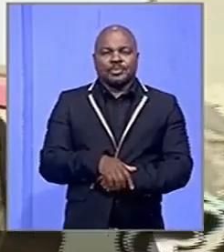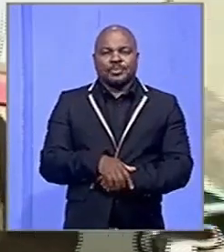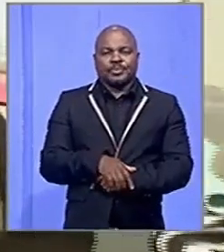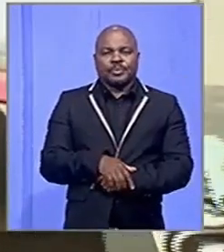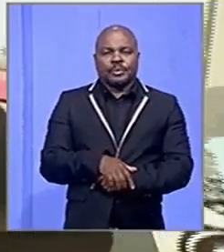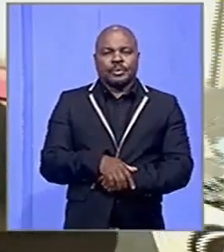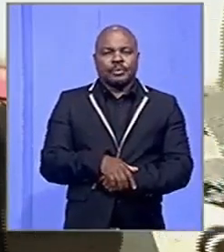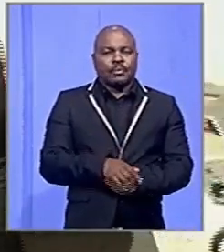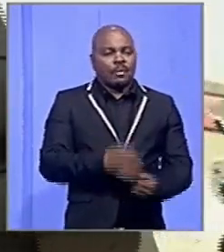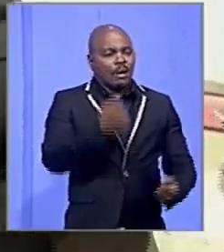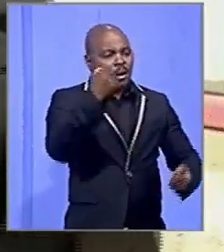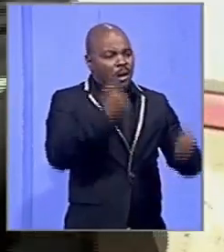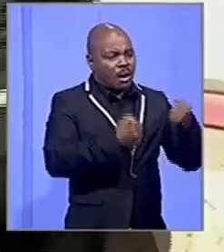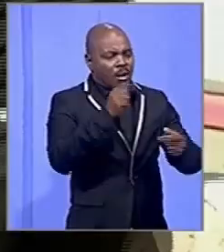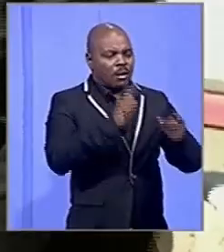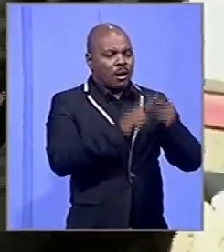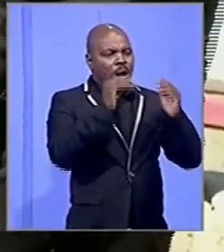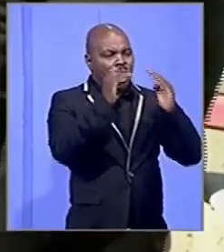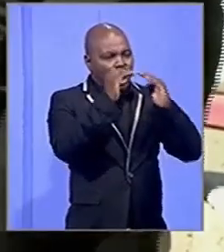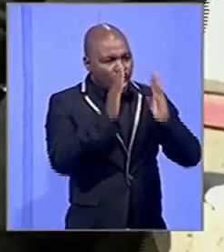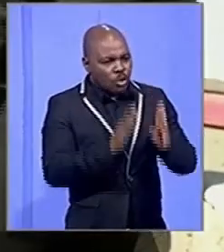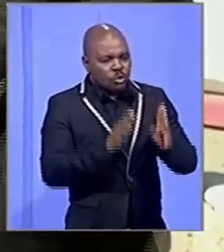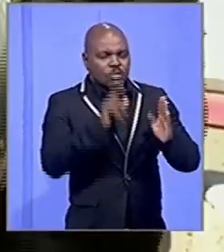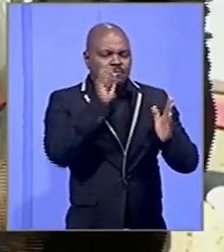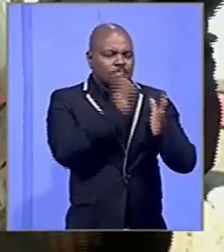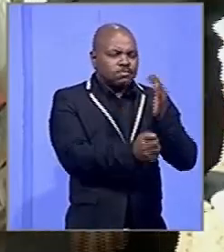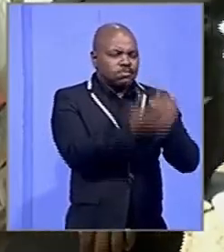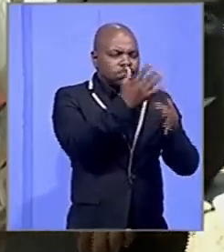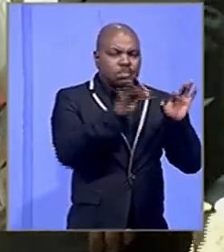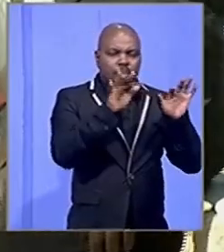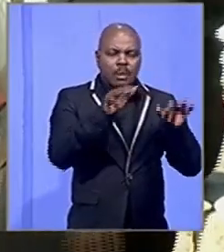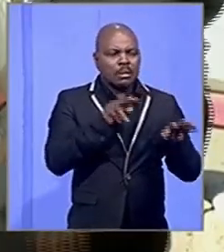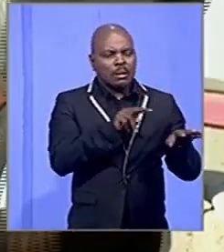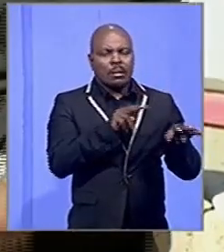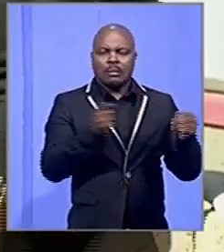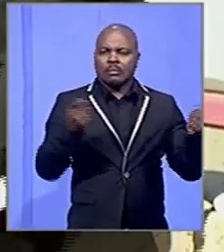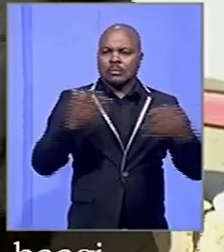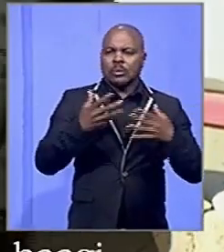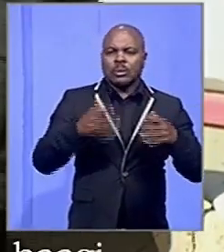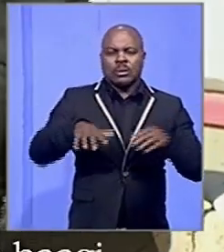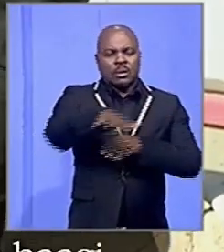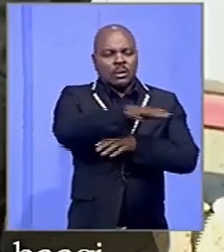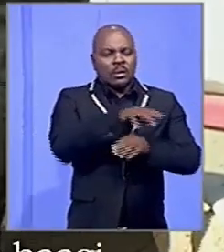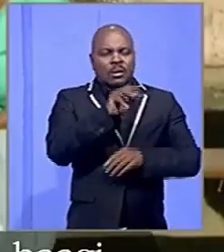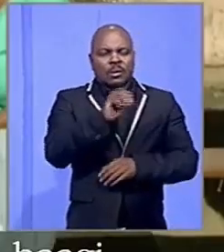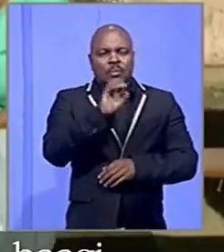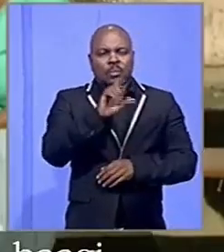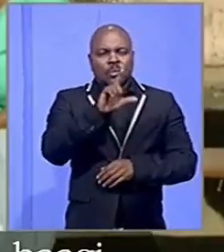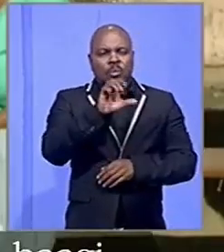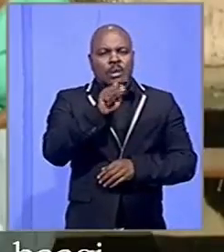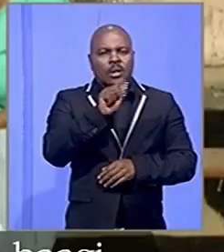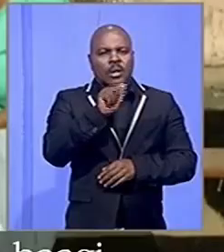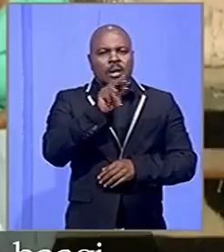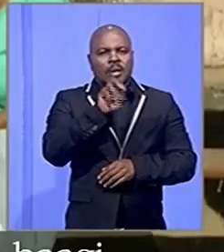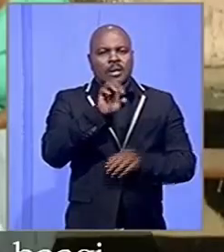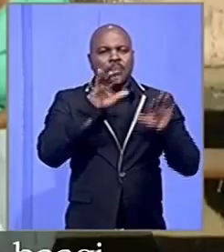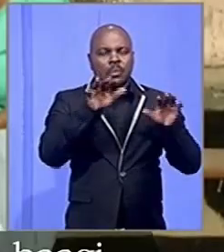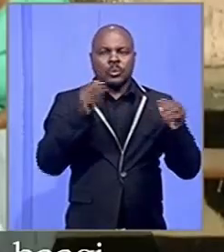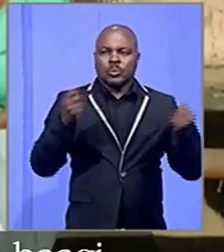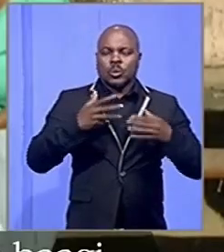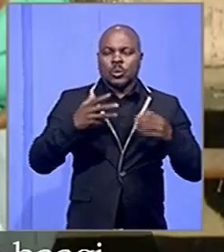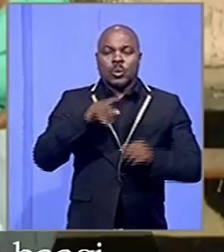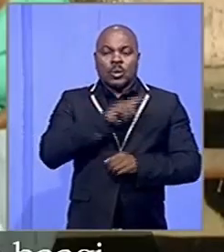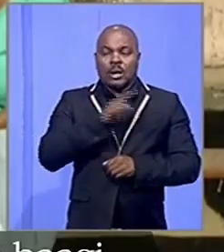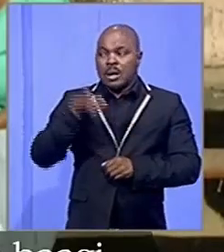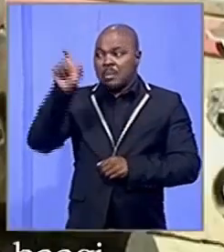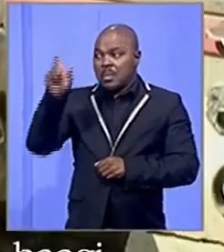O fišwa ga difatanaga le dintlo go sa kgethwe go šaditše badudi ka Moletlane le metse mabapi ba sa bopate ba re modira bošula o